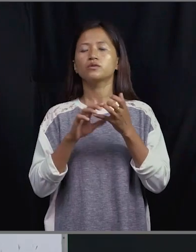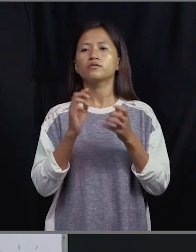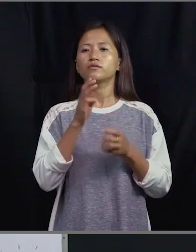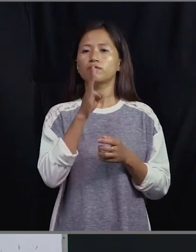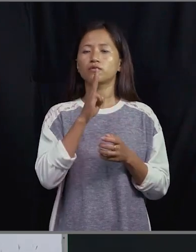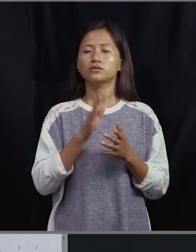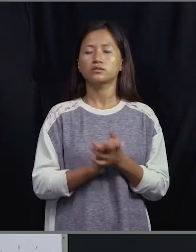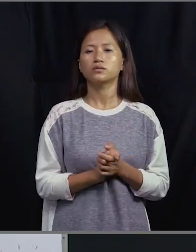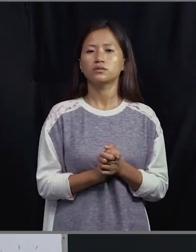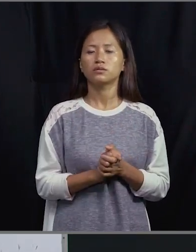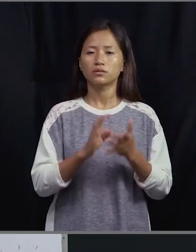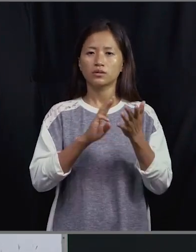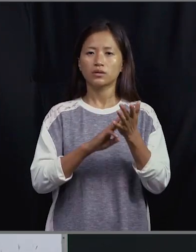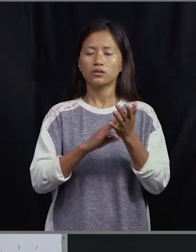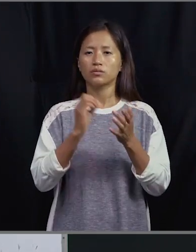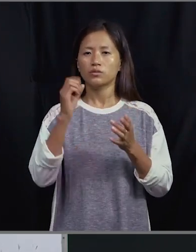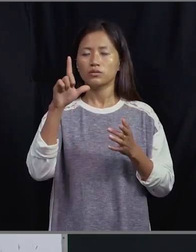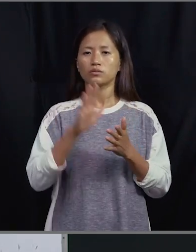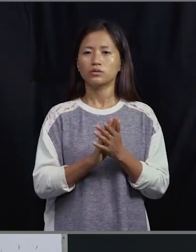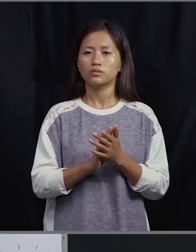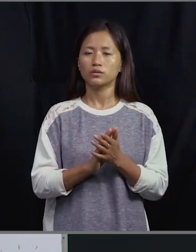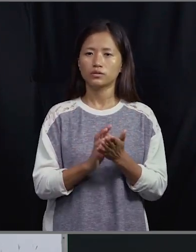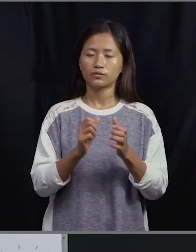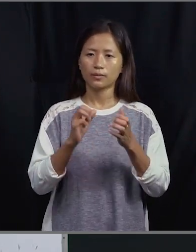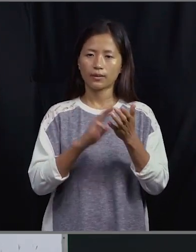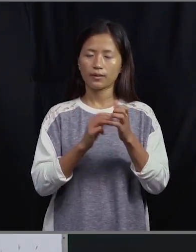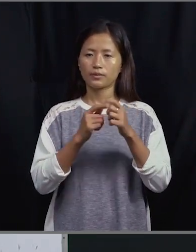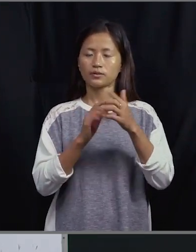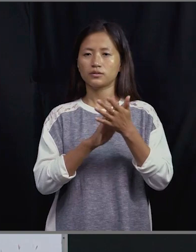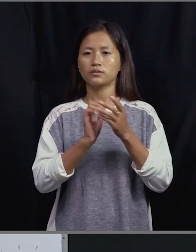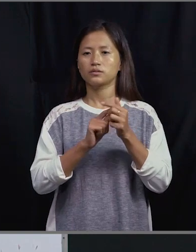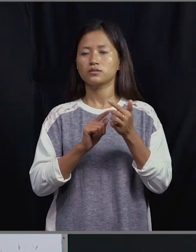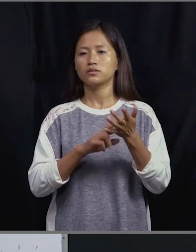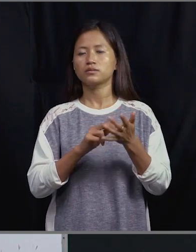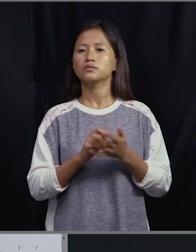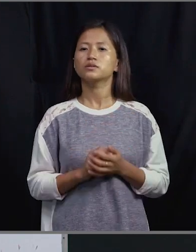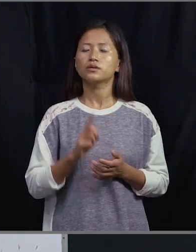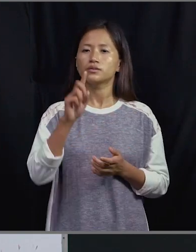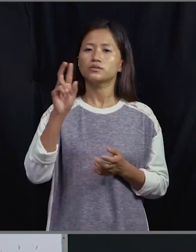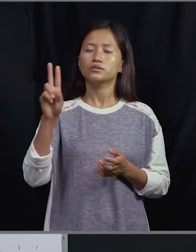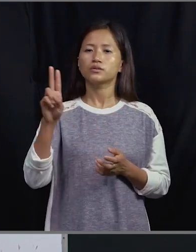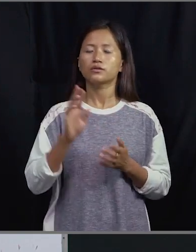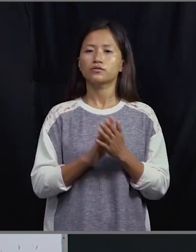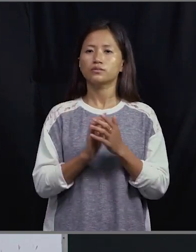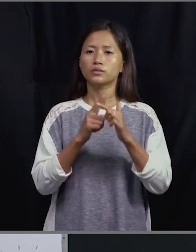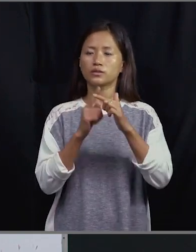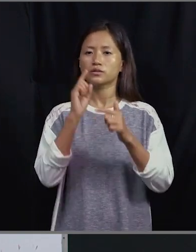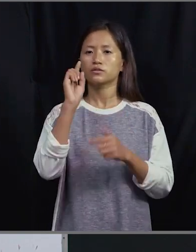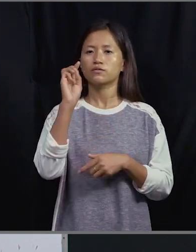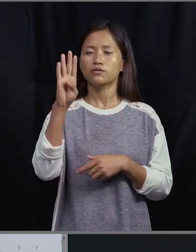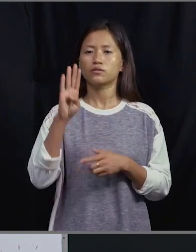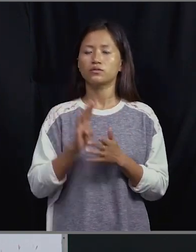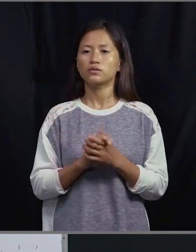Now, molecular mass of methane will be 12 plus 4, that